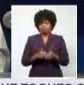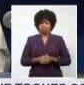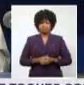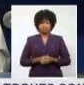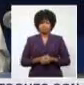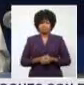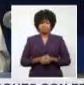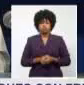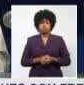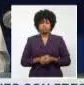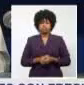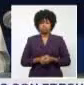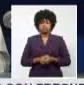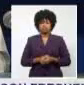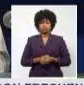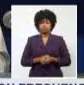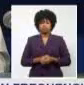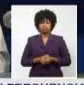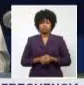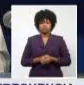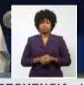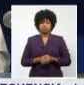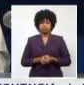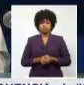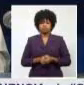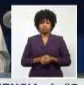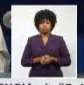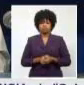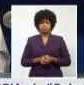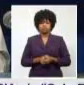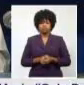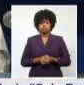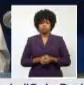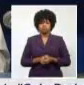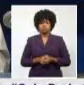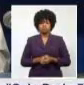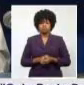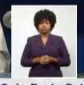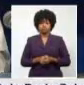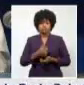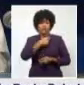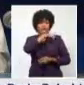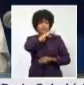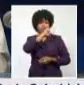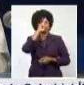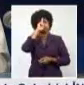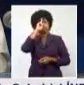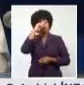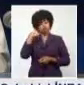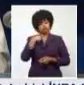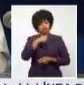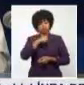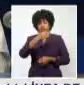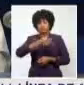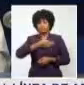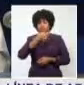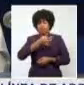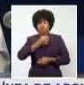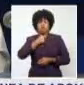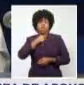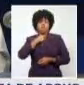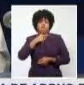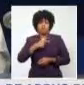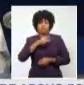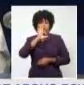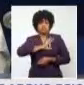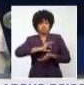As Dr. Otto Peláez told us yesterday, when they are only asymptomatic, it is really